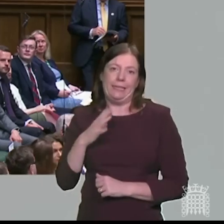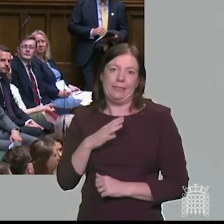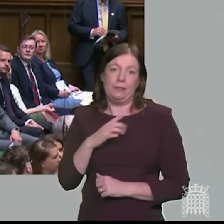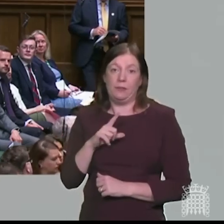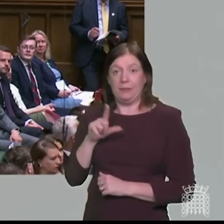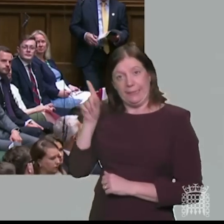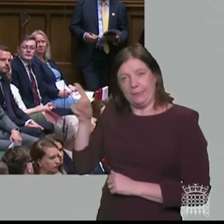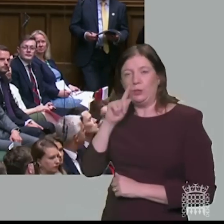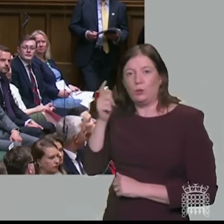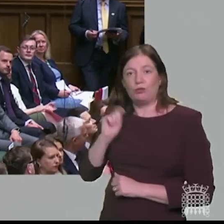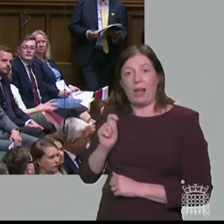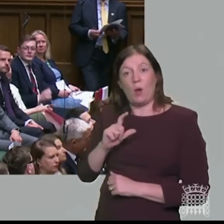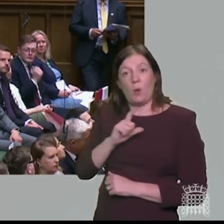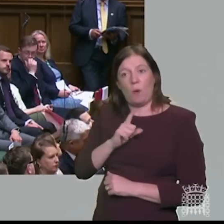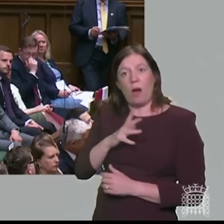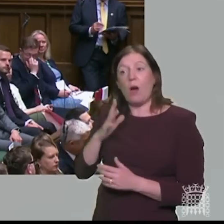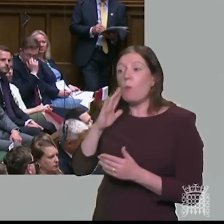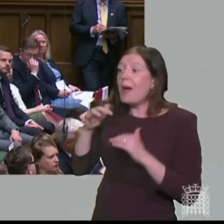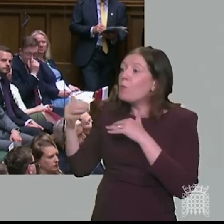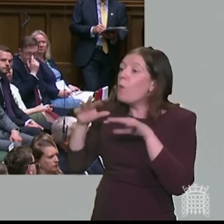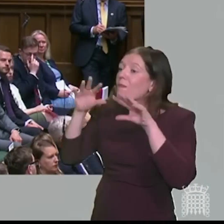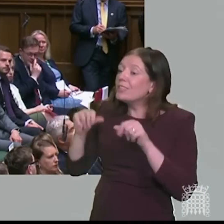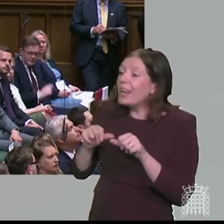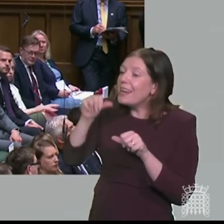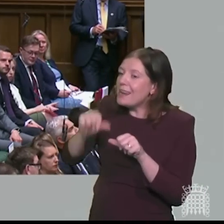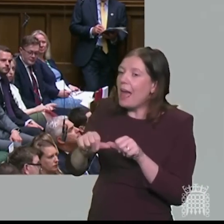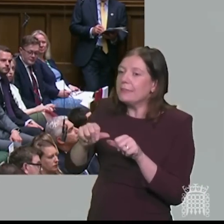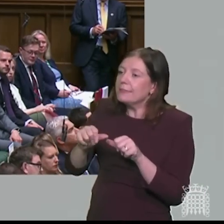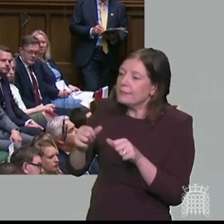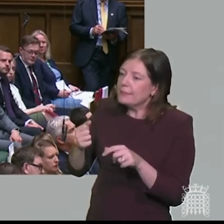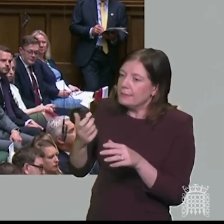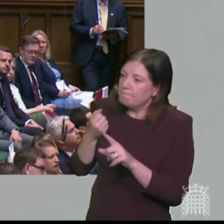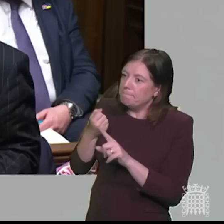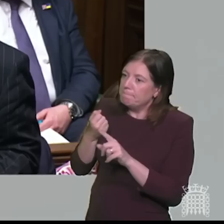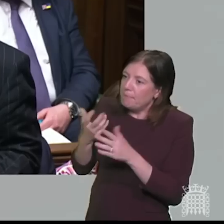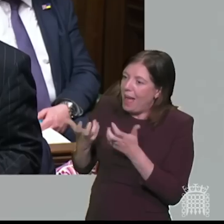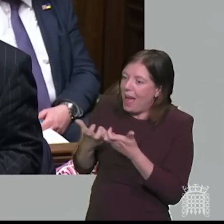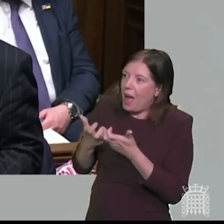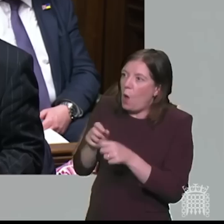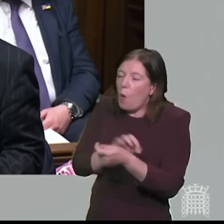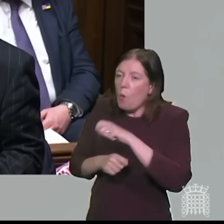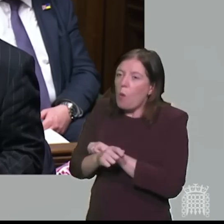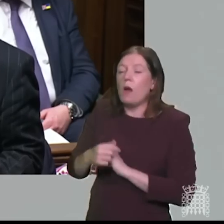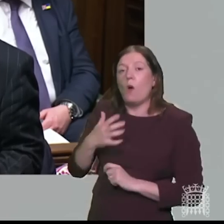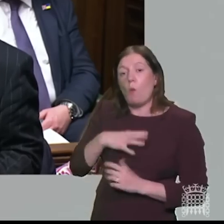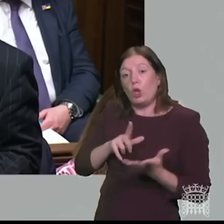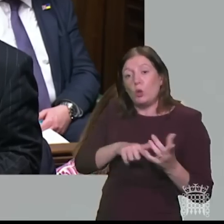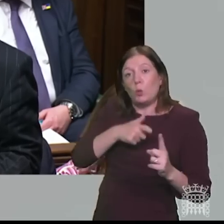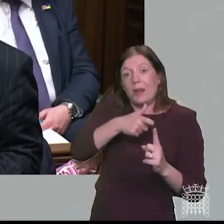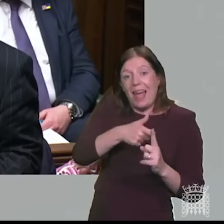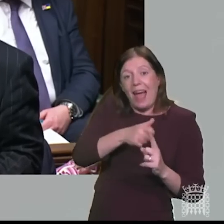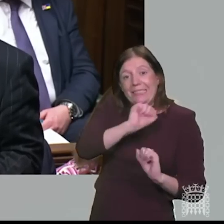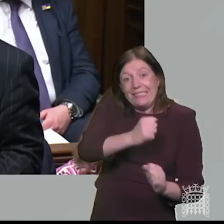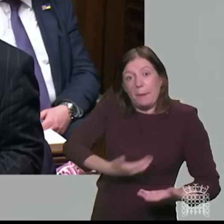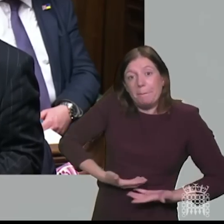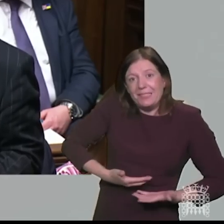when it comes to rebuilding a free and sovereign nation. So will my right honourable friend help galvanise the expertise of our UK's private